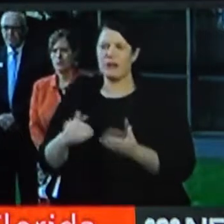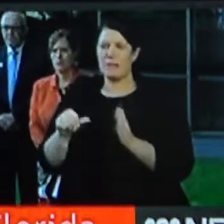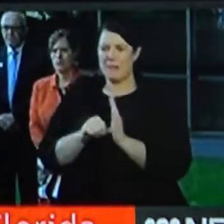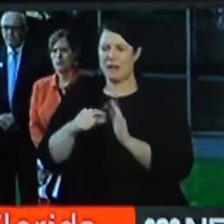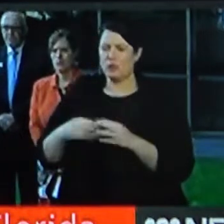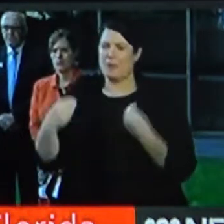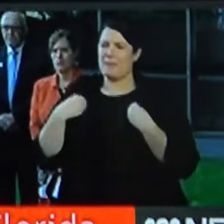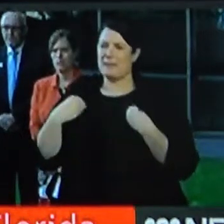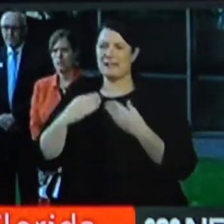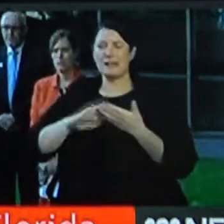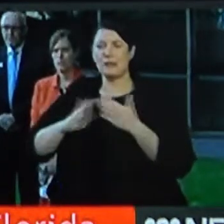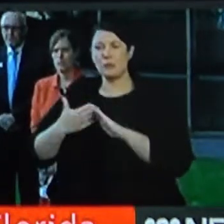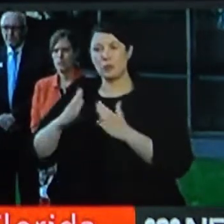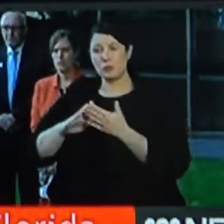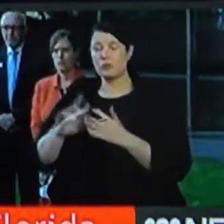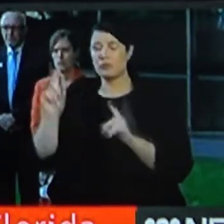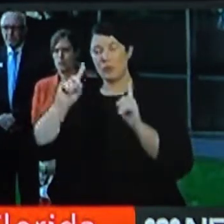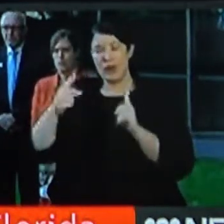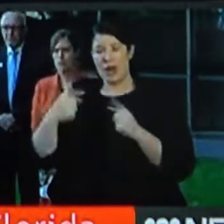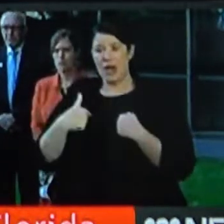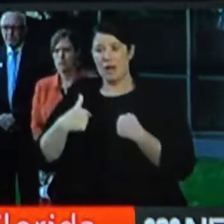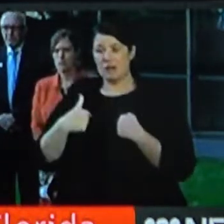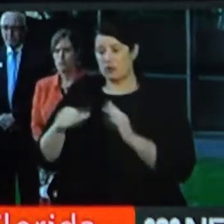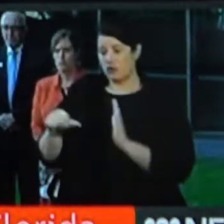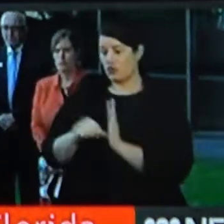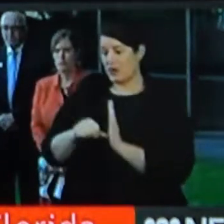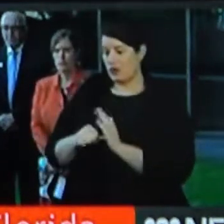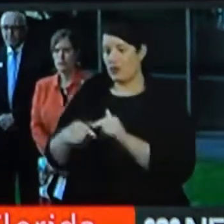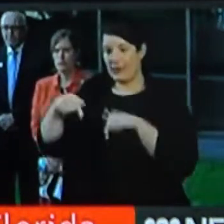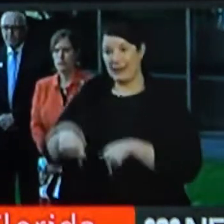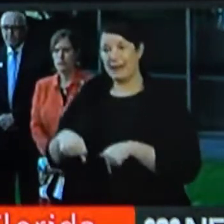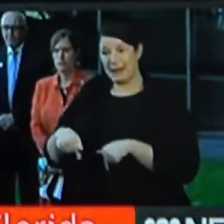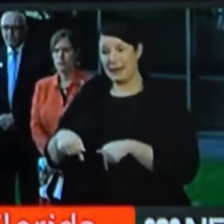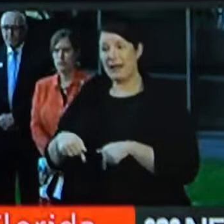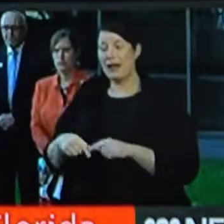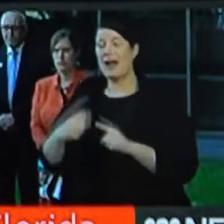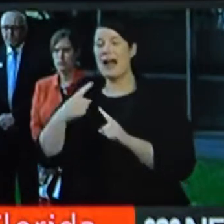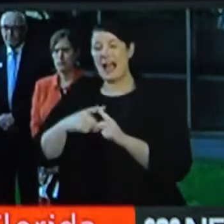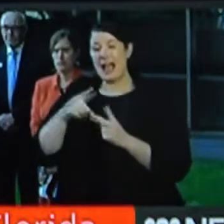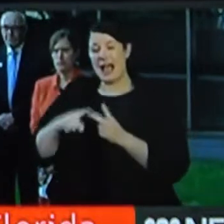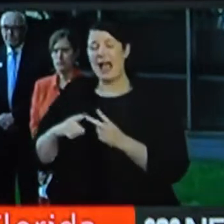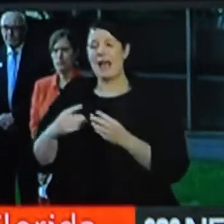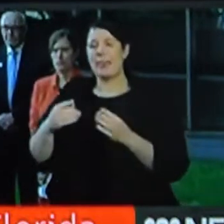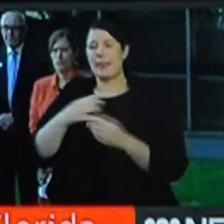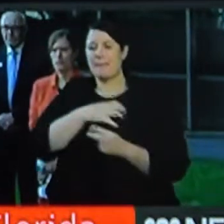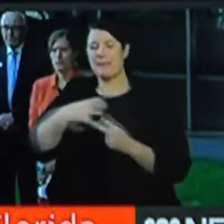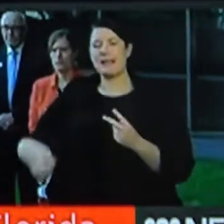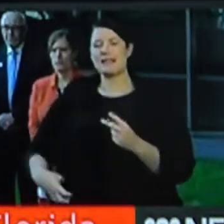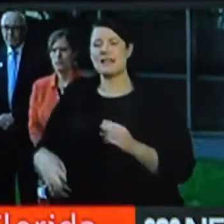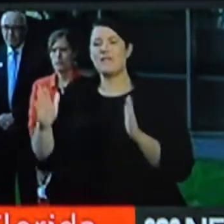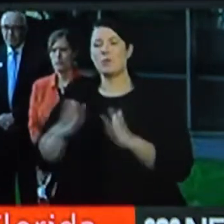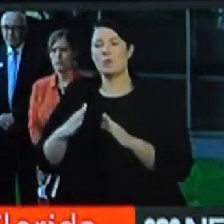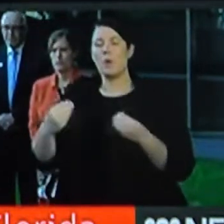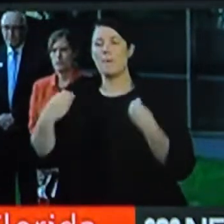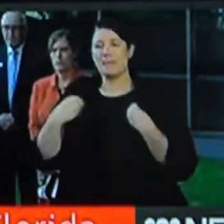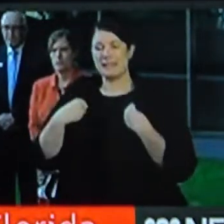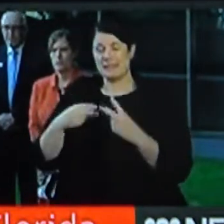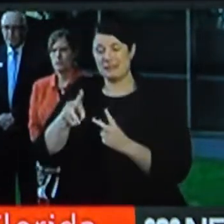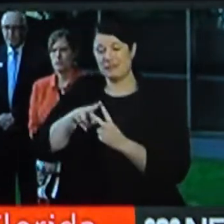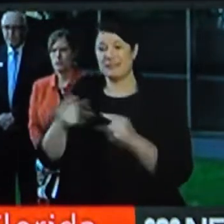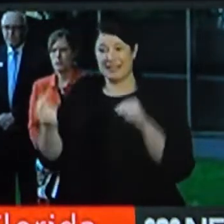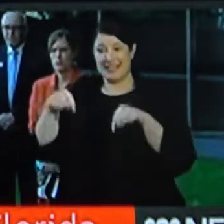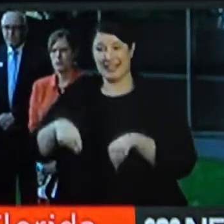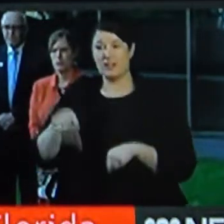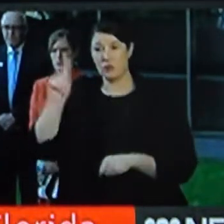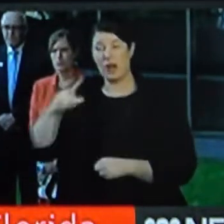community. And today I'm very pleased the Treasurer is joining us, John Perrottet, and also the Minister for Small Business, Damien Schuderhope,